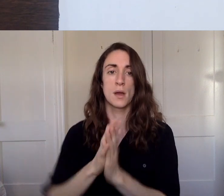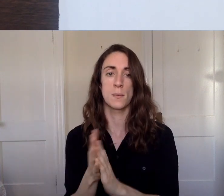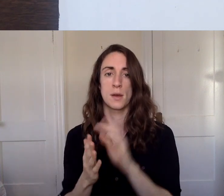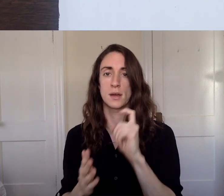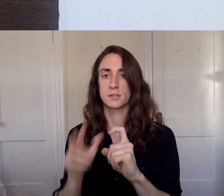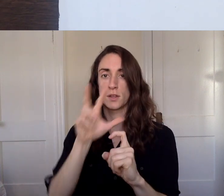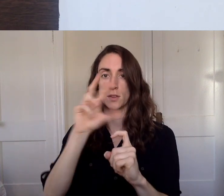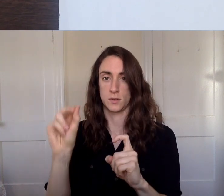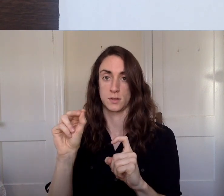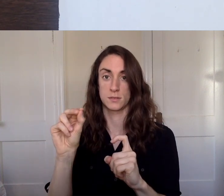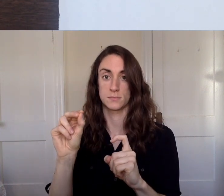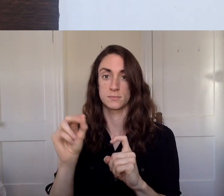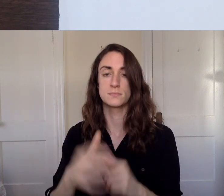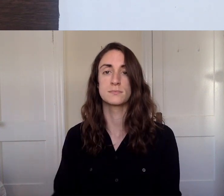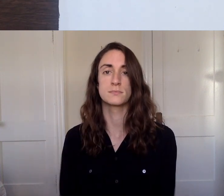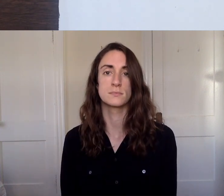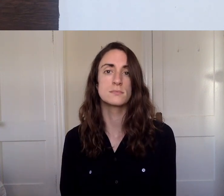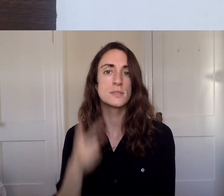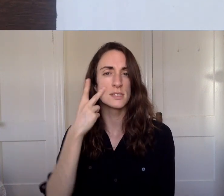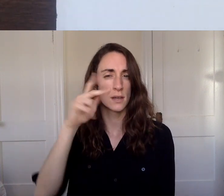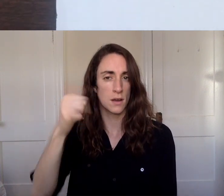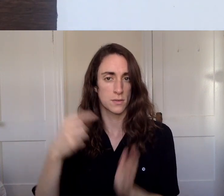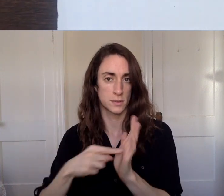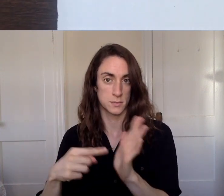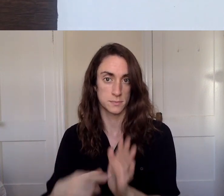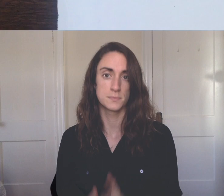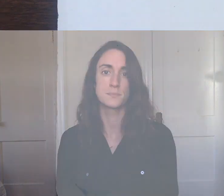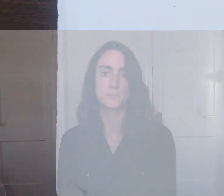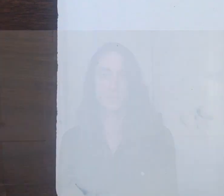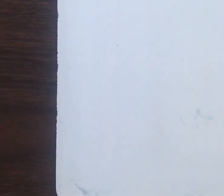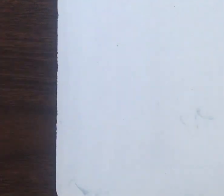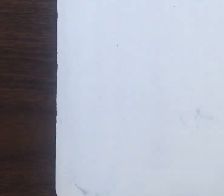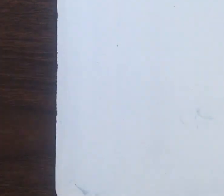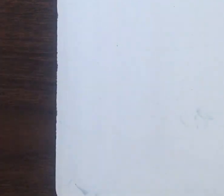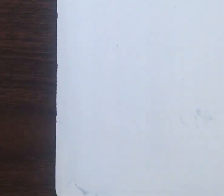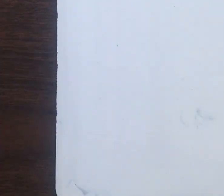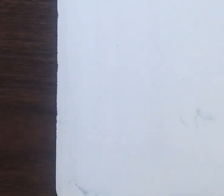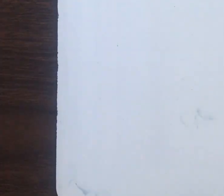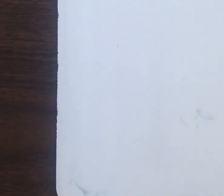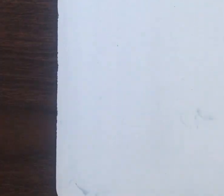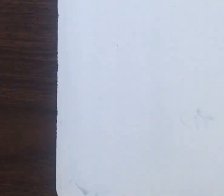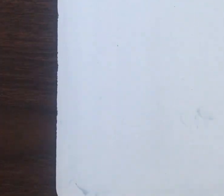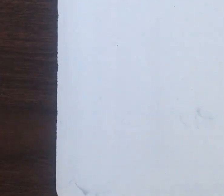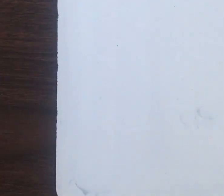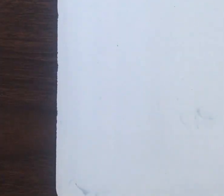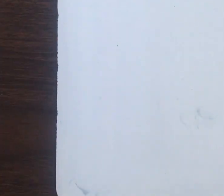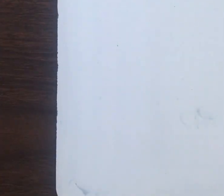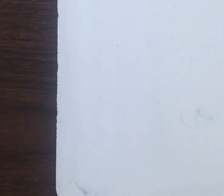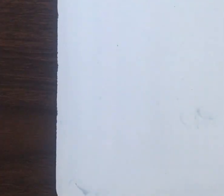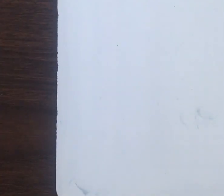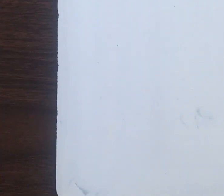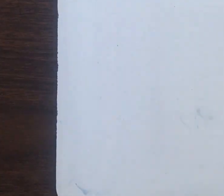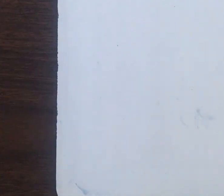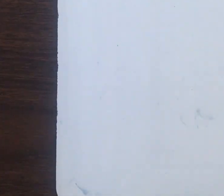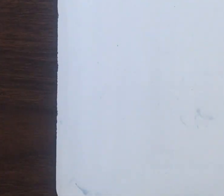the exponents and using that as the exponent for the base. Let's look at another example of that type.